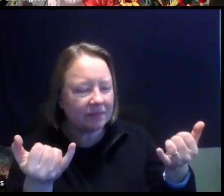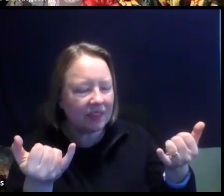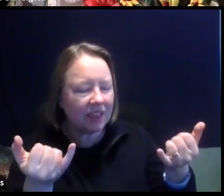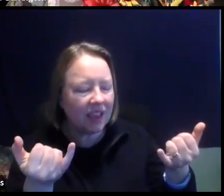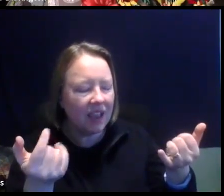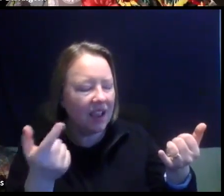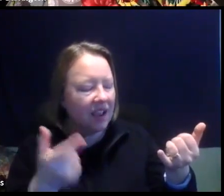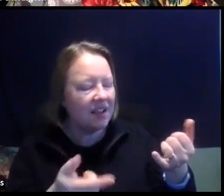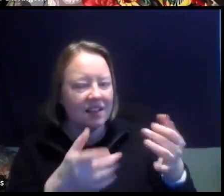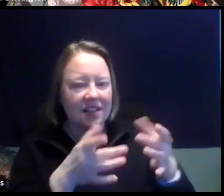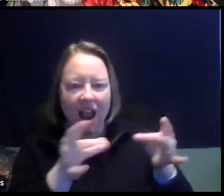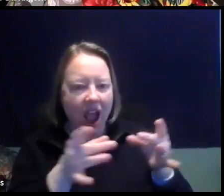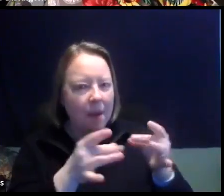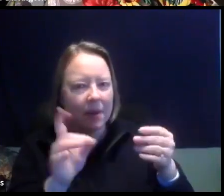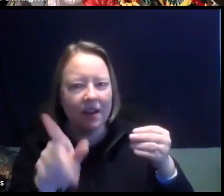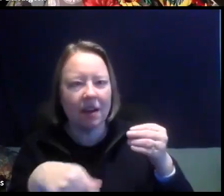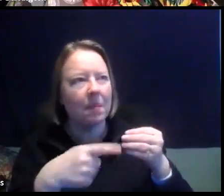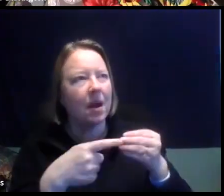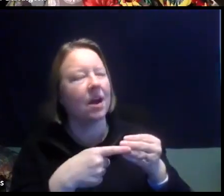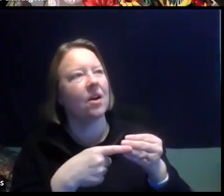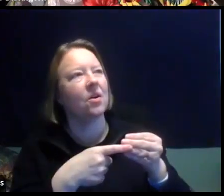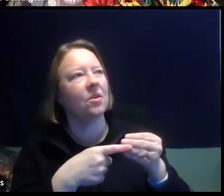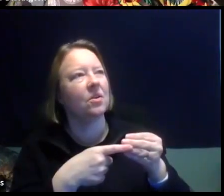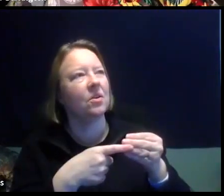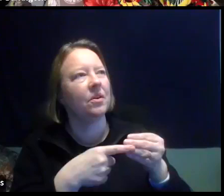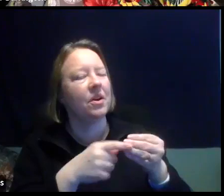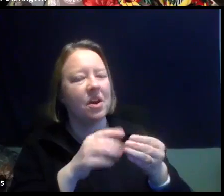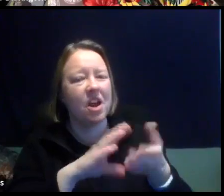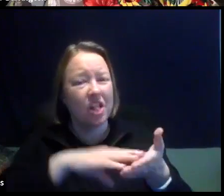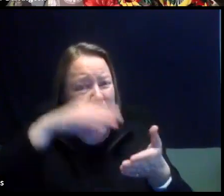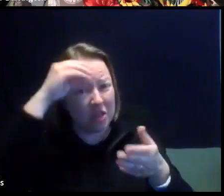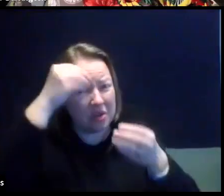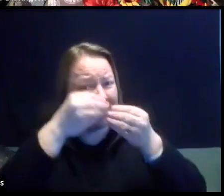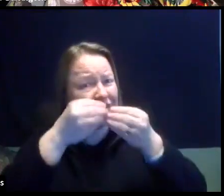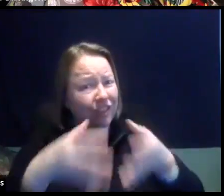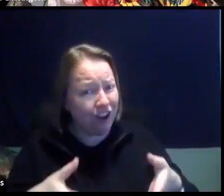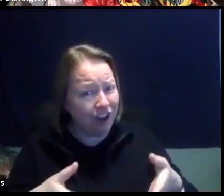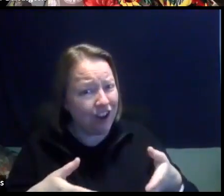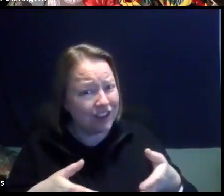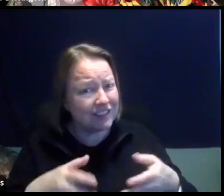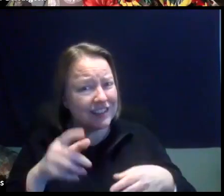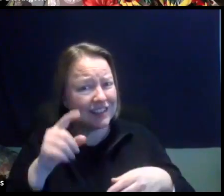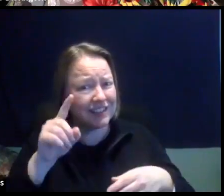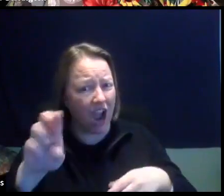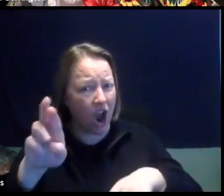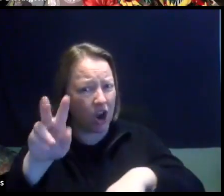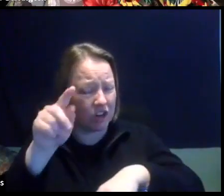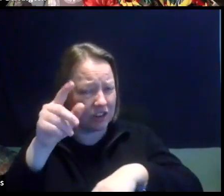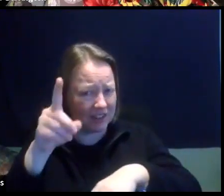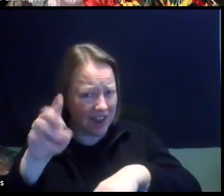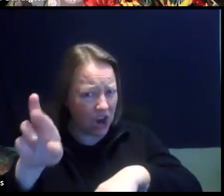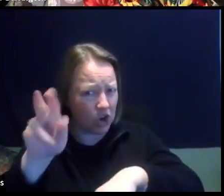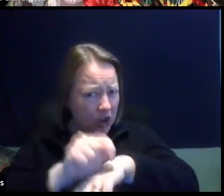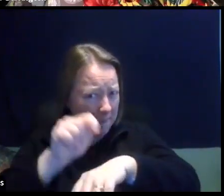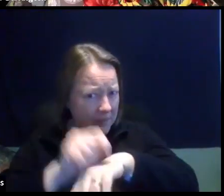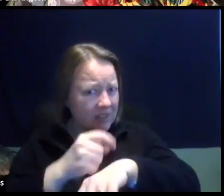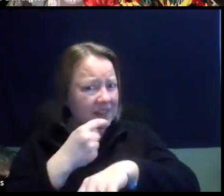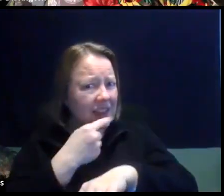The comments regarding learning loss that Dr. Temple made, and thinking about not just